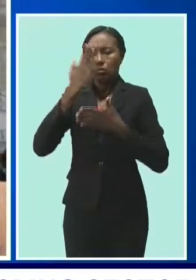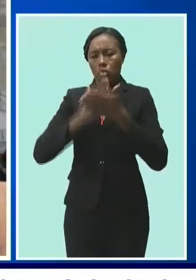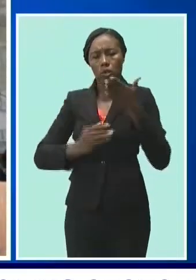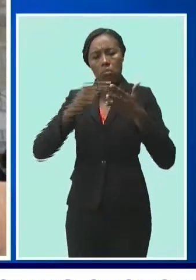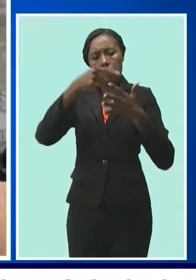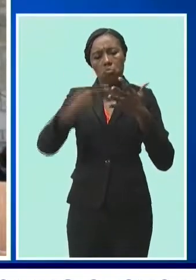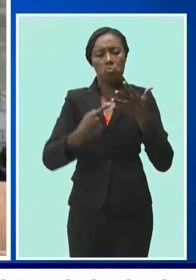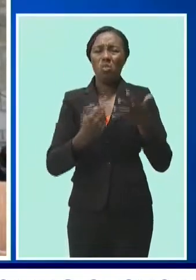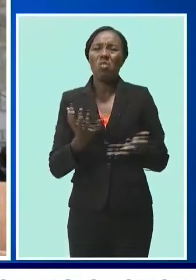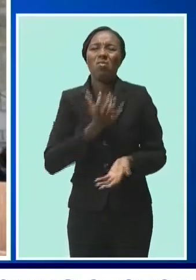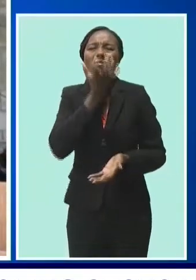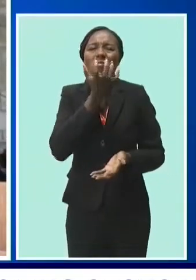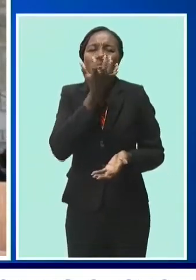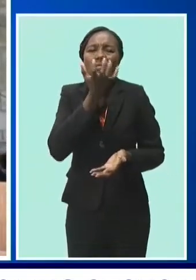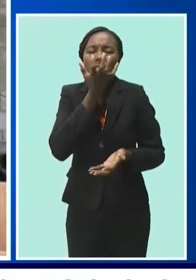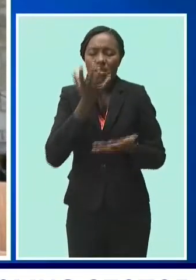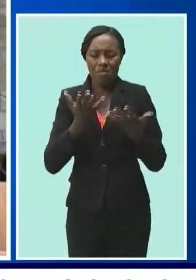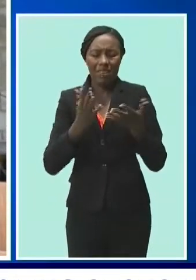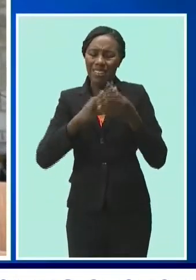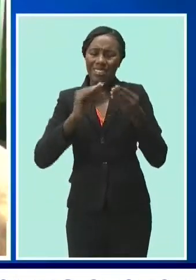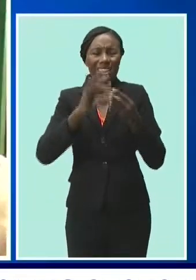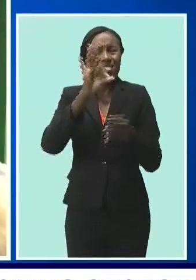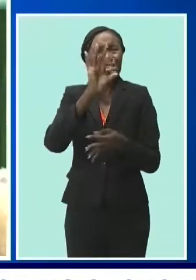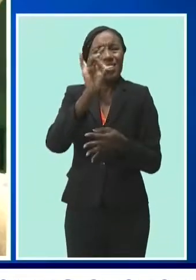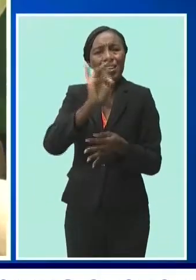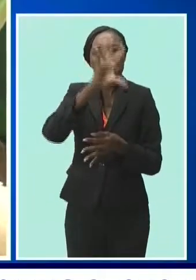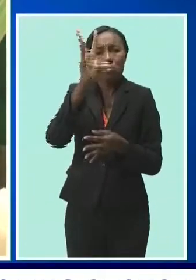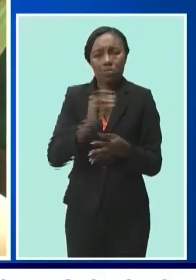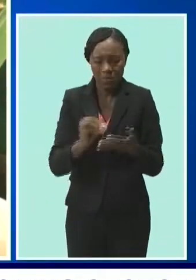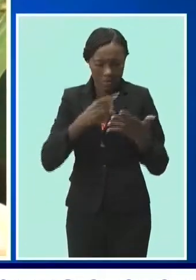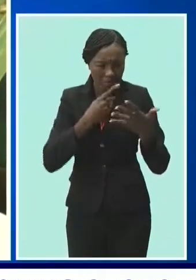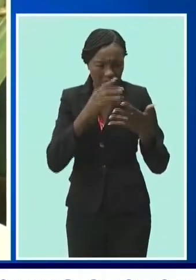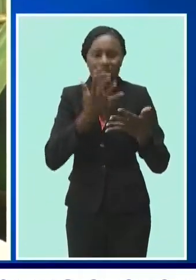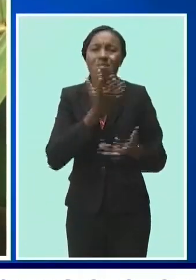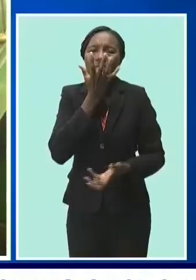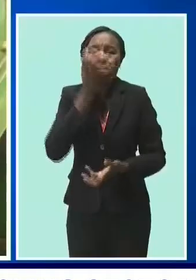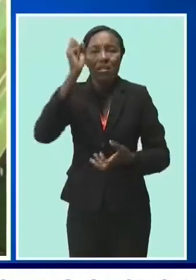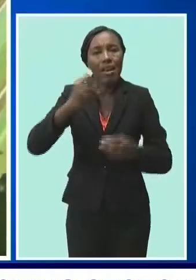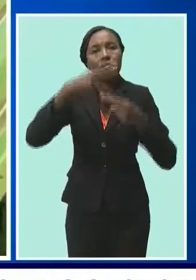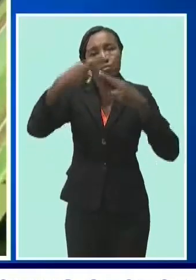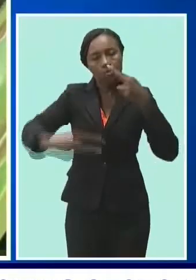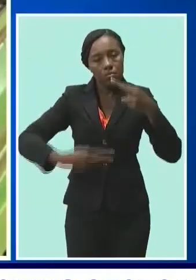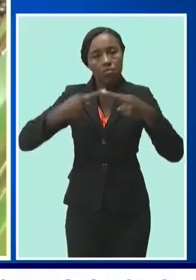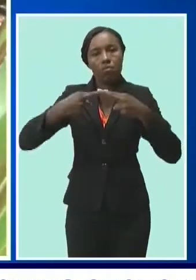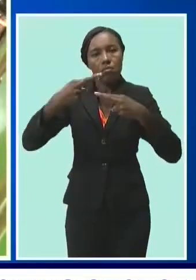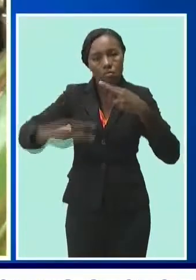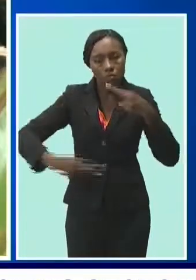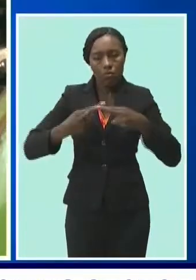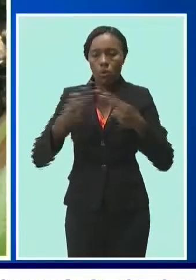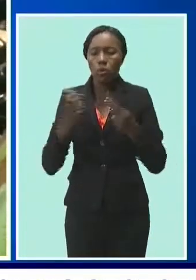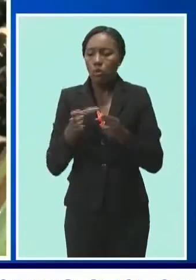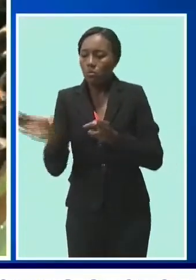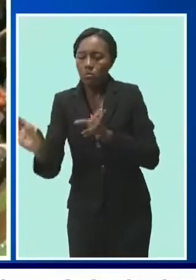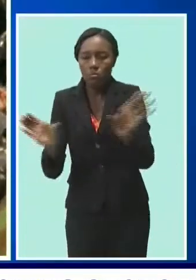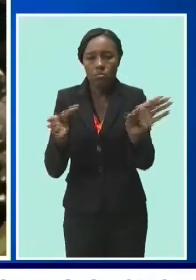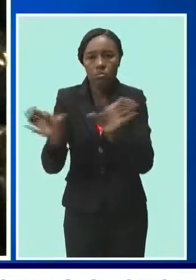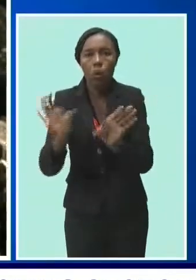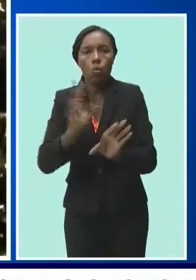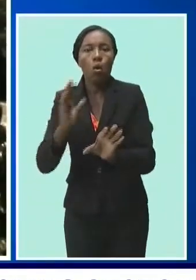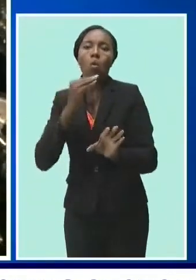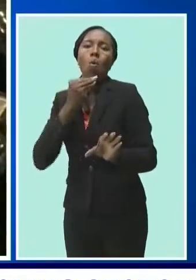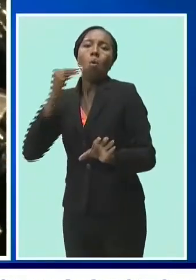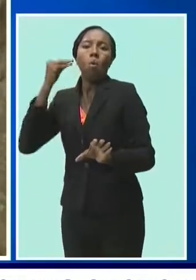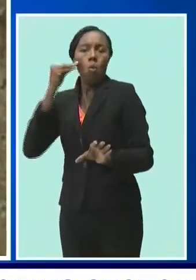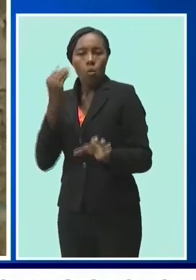as garbage. And I say to you, 98% of whatever people are saying is garbage can be recycled. We need to separate our households